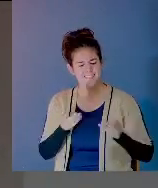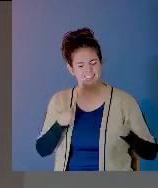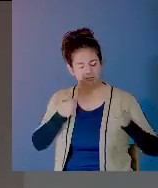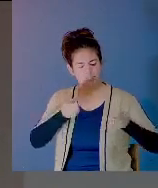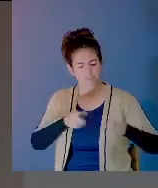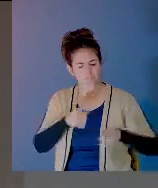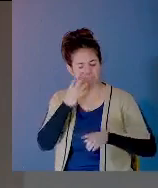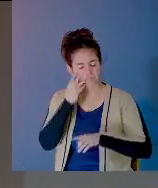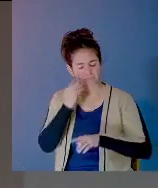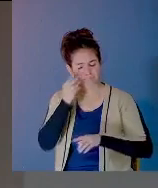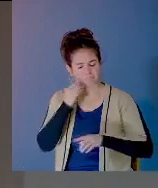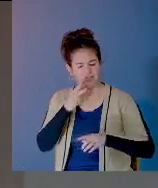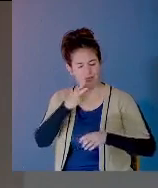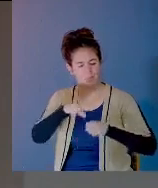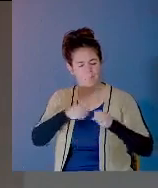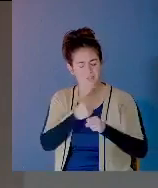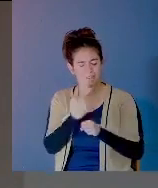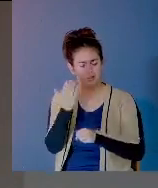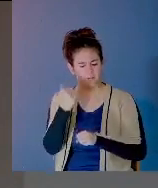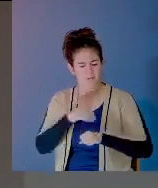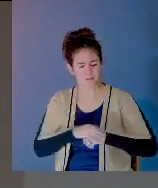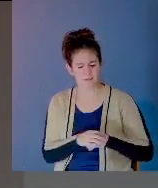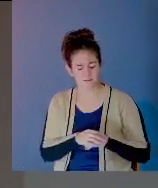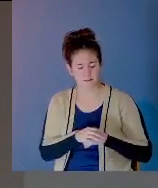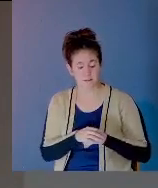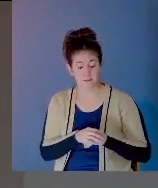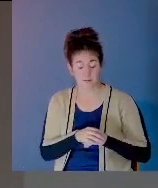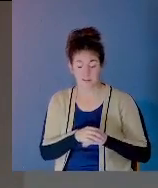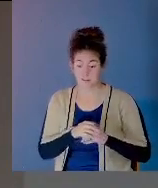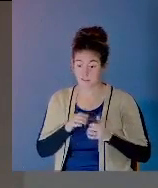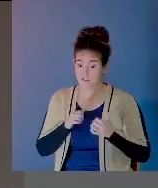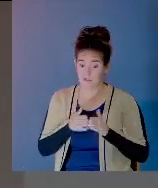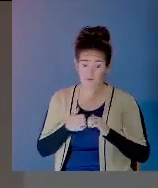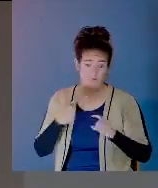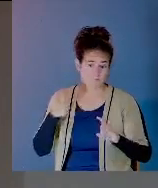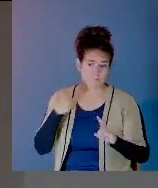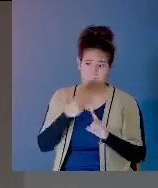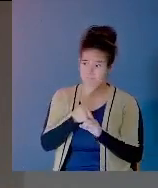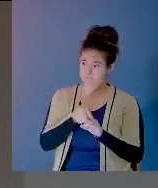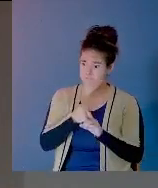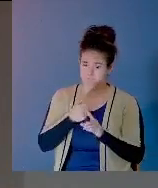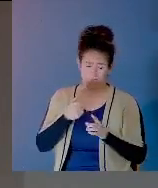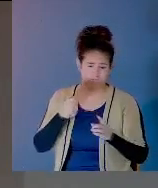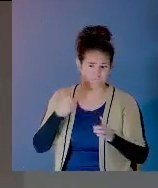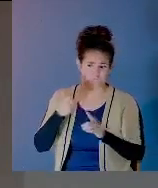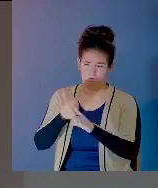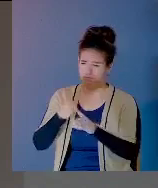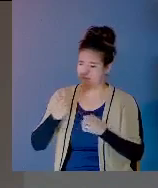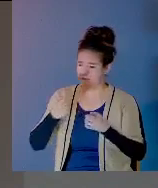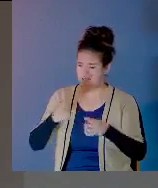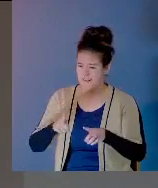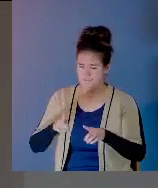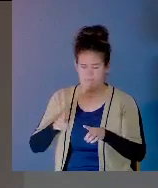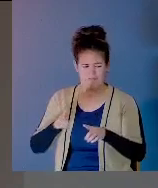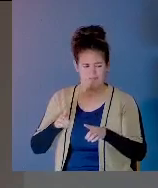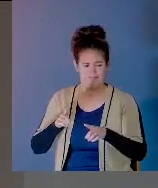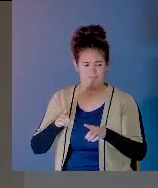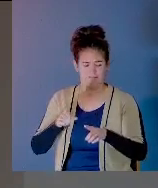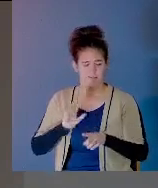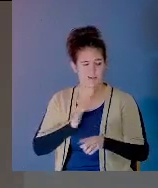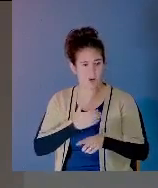And how tragedy can happen like that, or your turn of life. It just